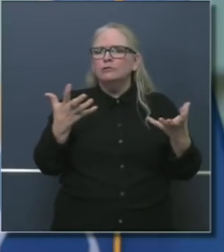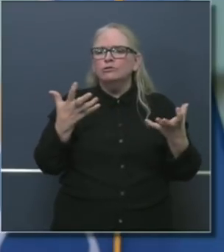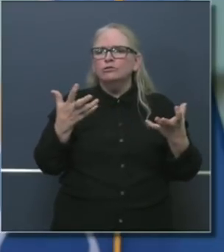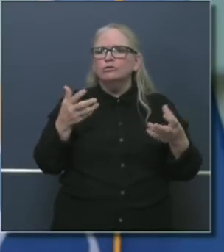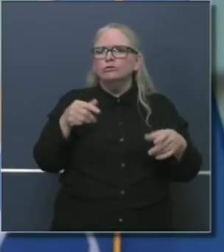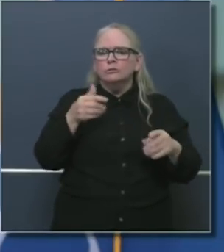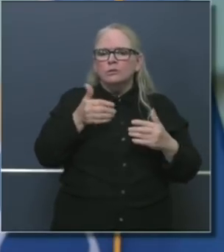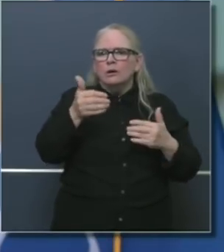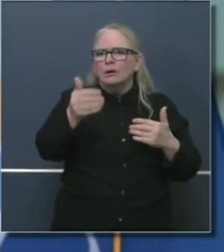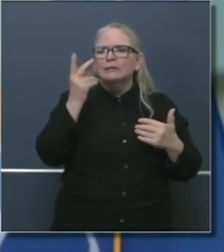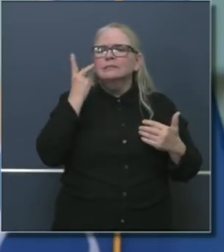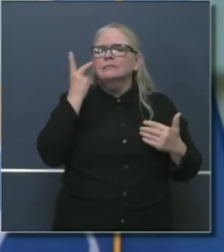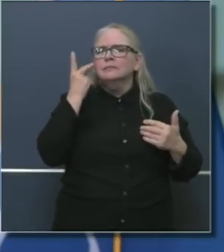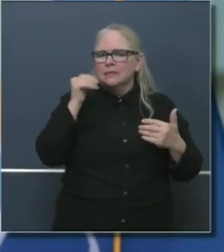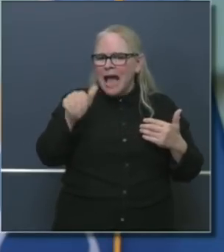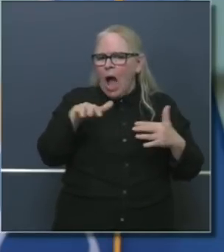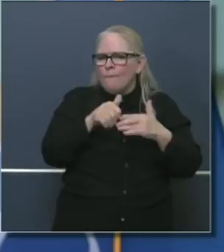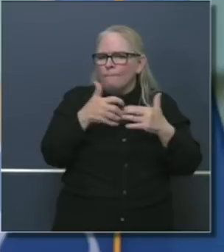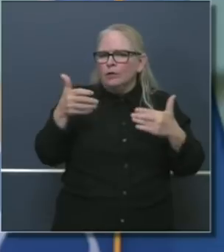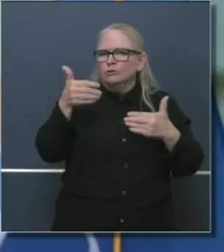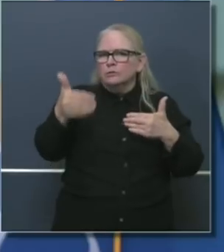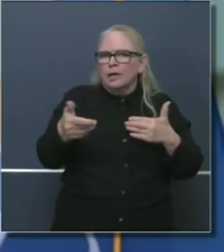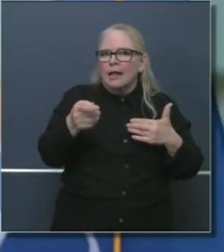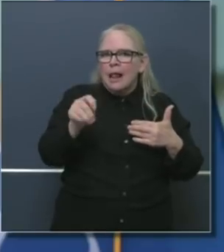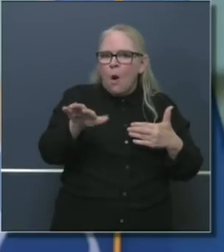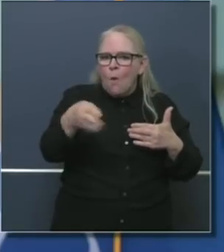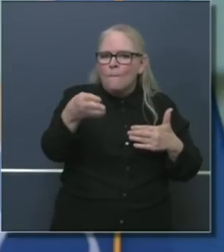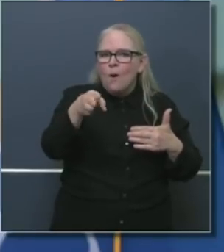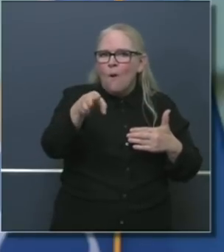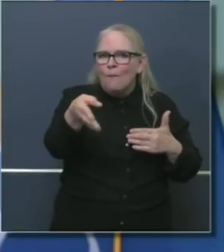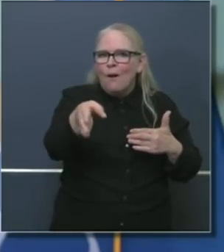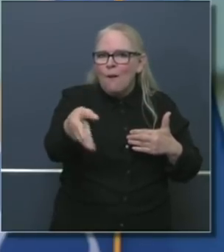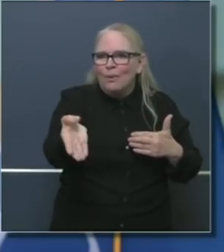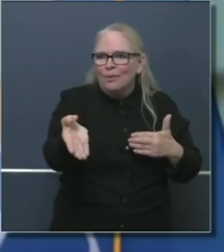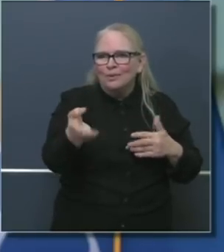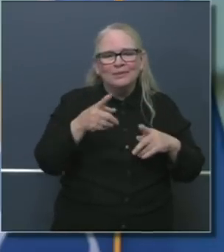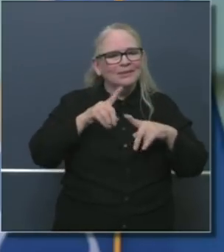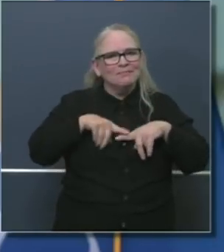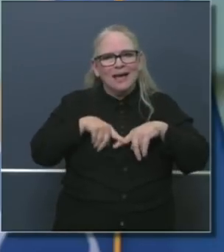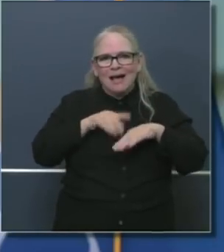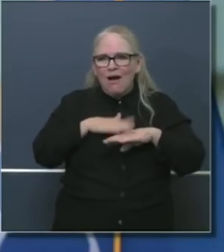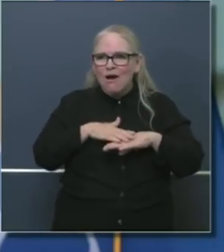with customers and how that impacts risk to customers and more broadly the community.